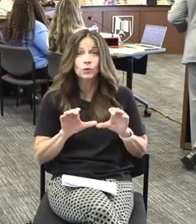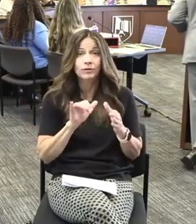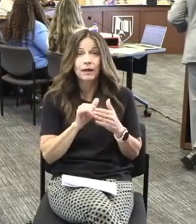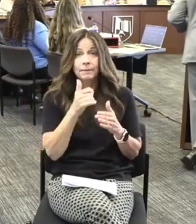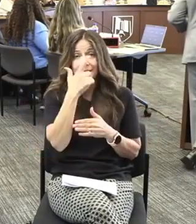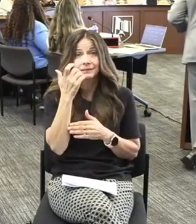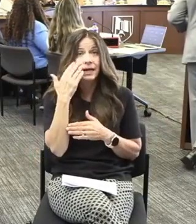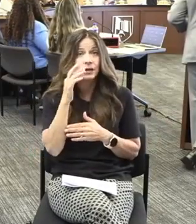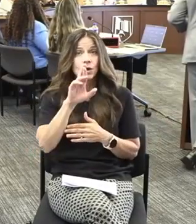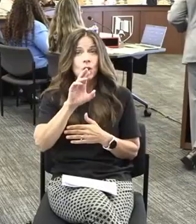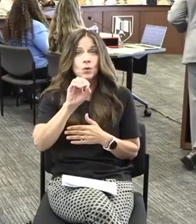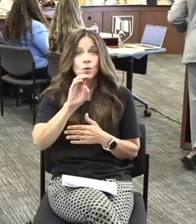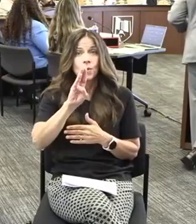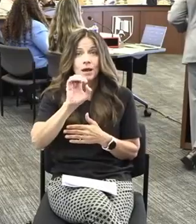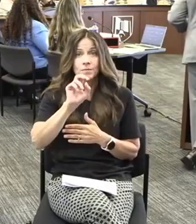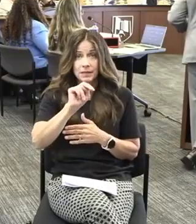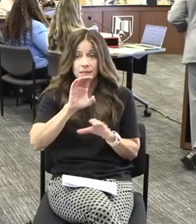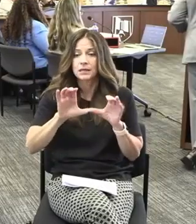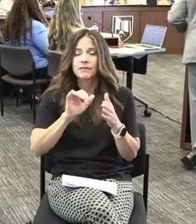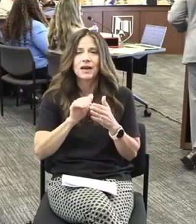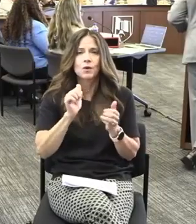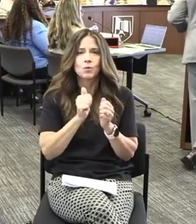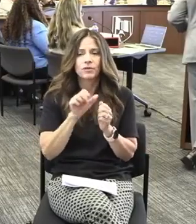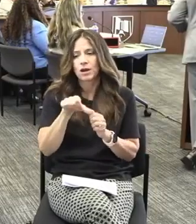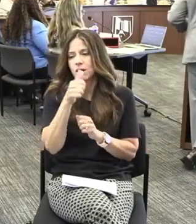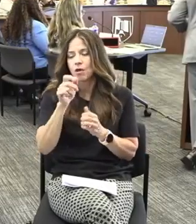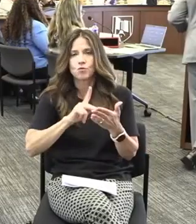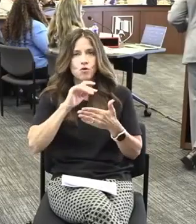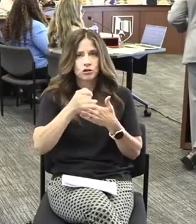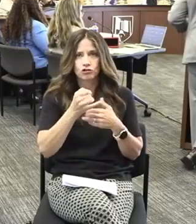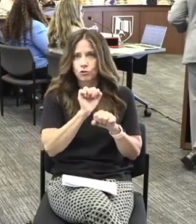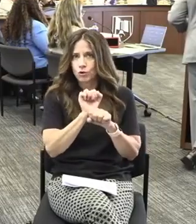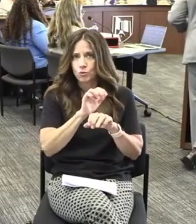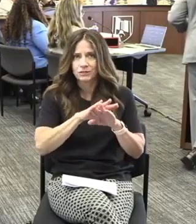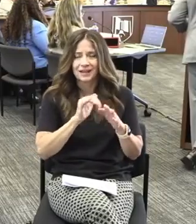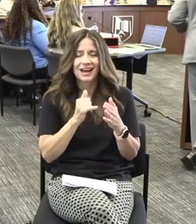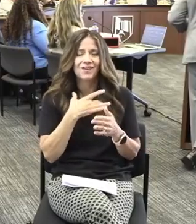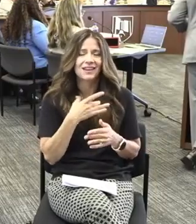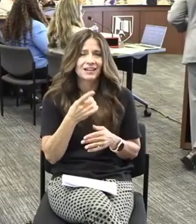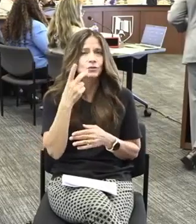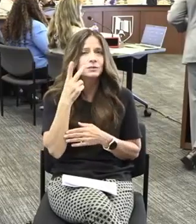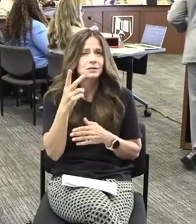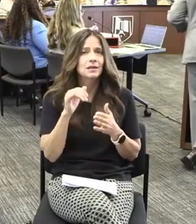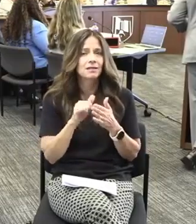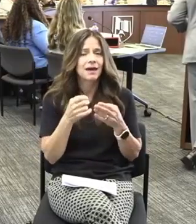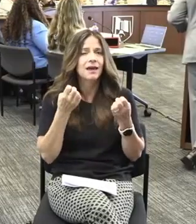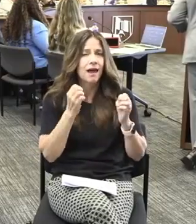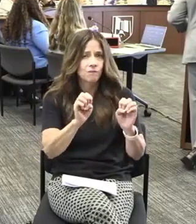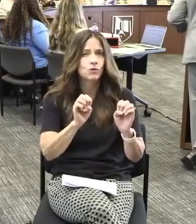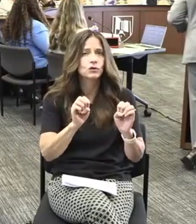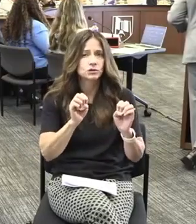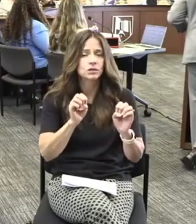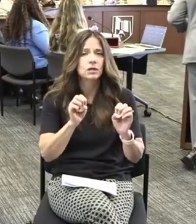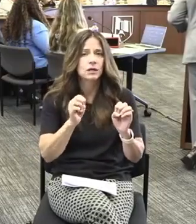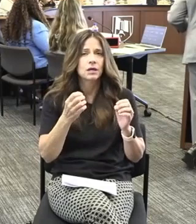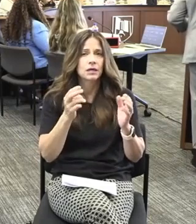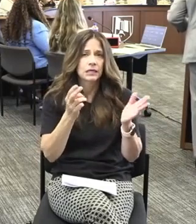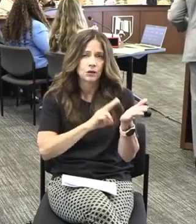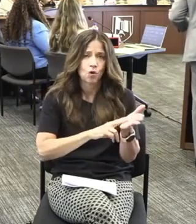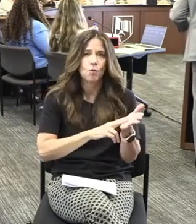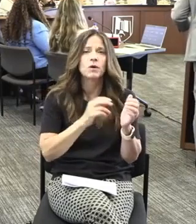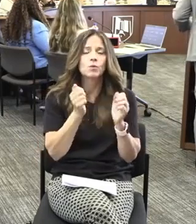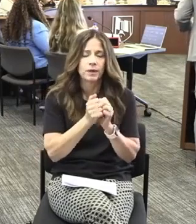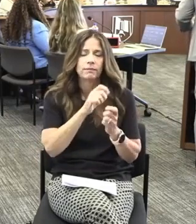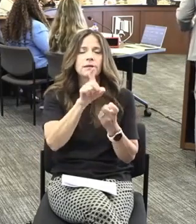know Robin, I think, did that with some other project that we worked on. So I'd like to see us maybe put that effort into enrollment with